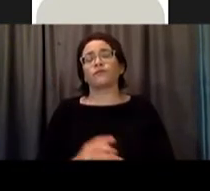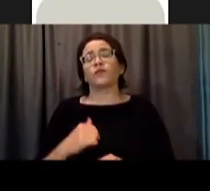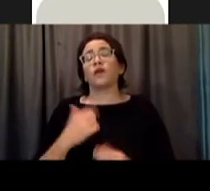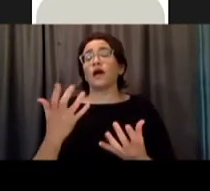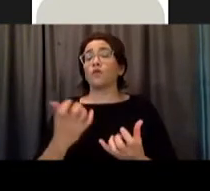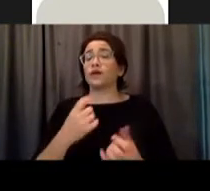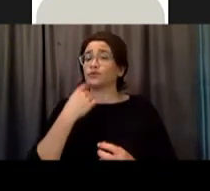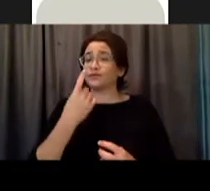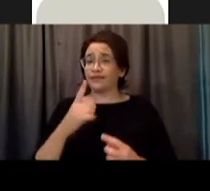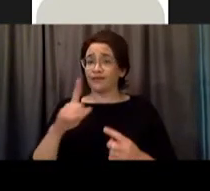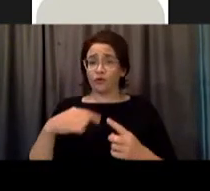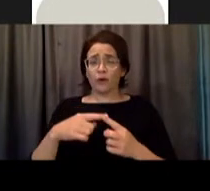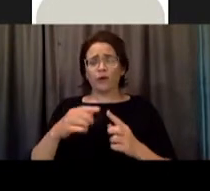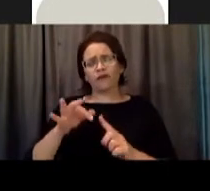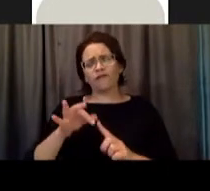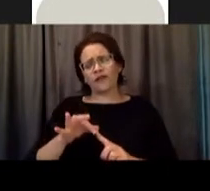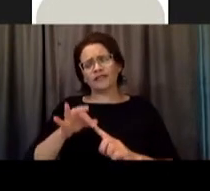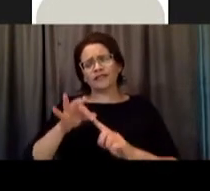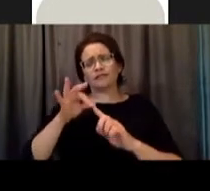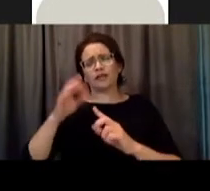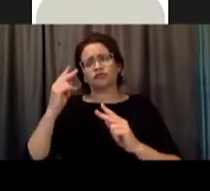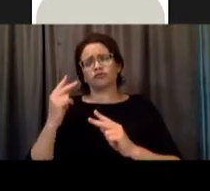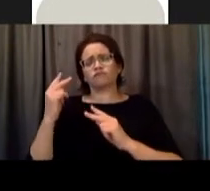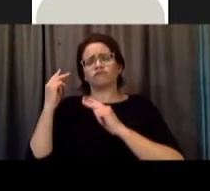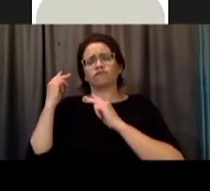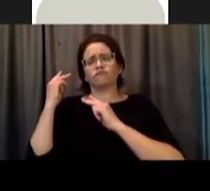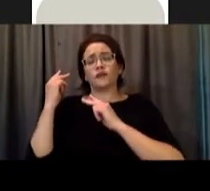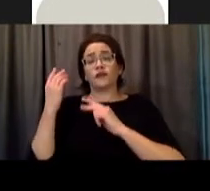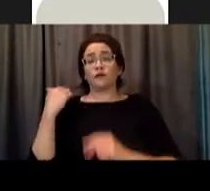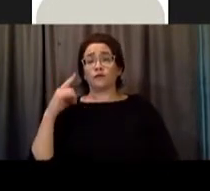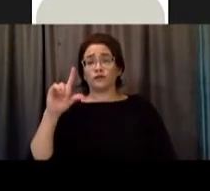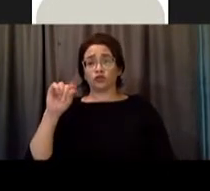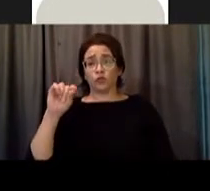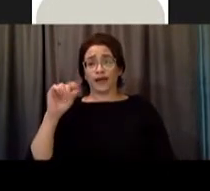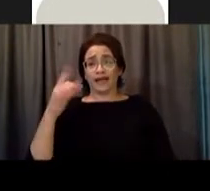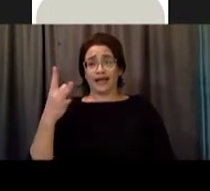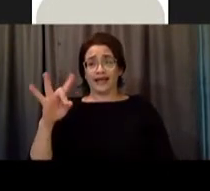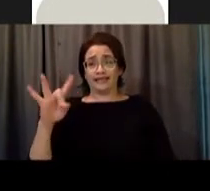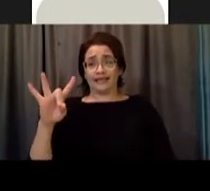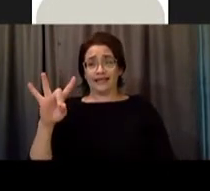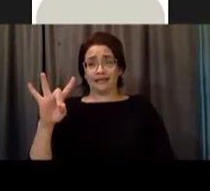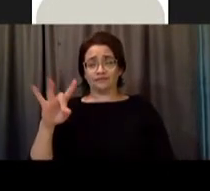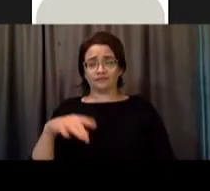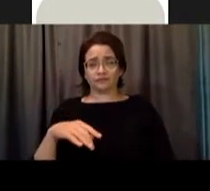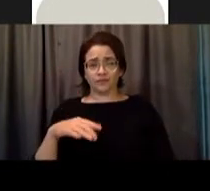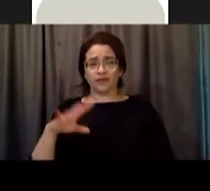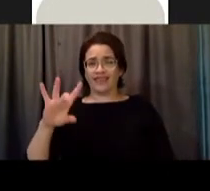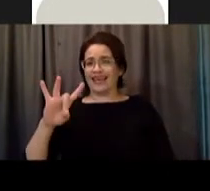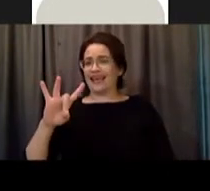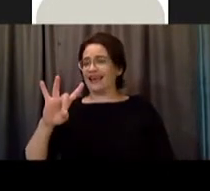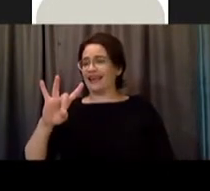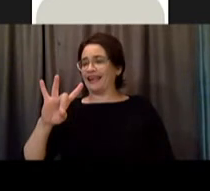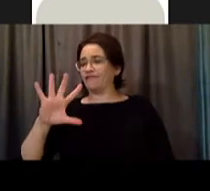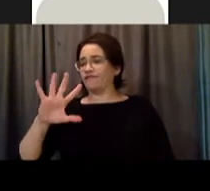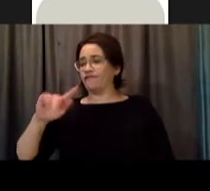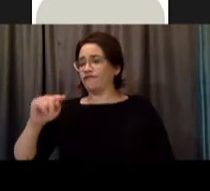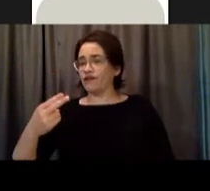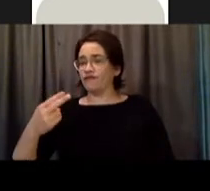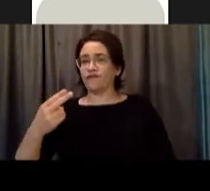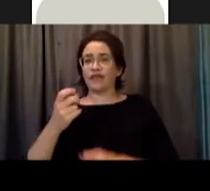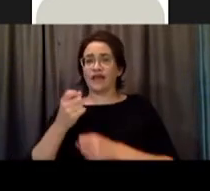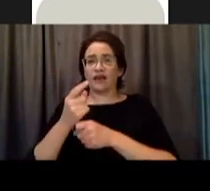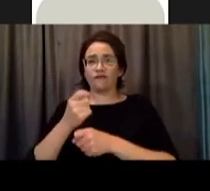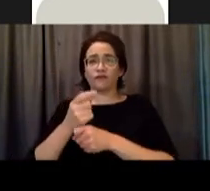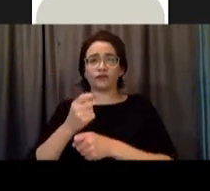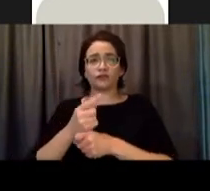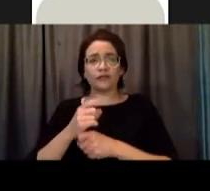in 2018. It was the 85th anniversary of Holodomor, and it took place at the Ukrainian Community